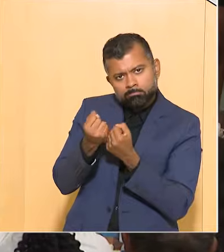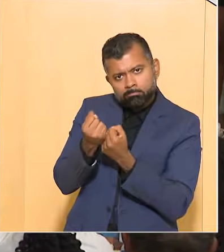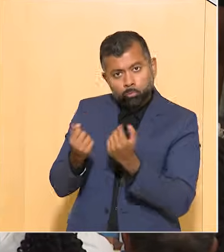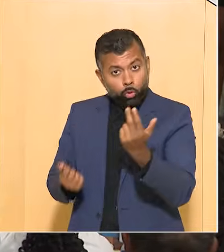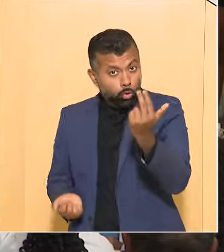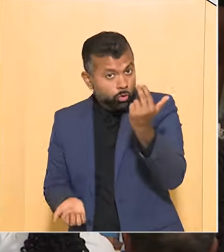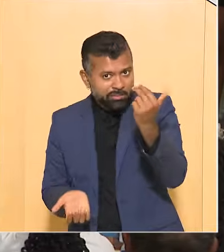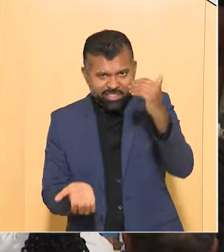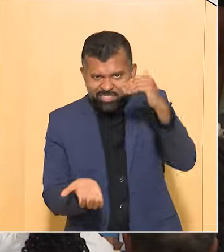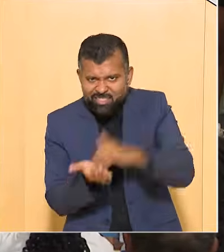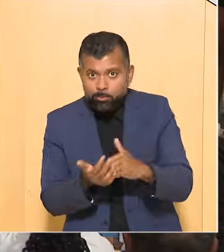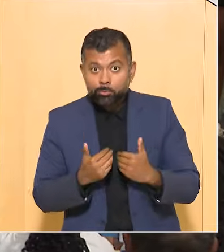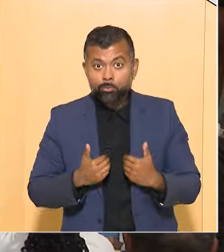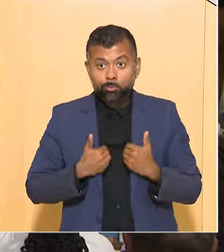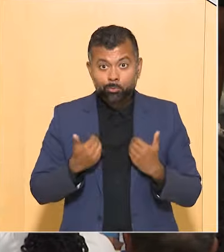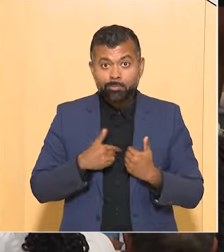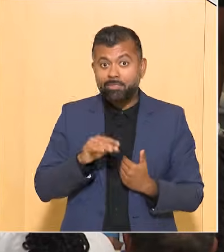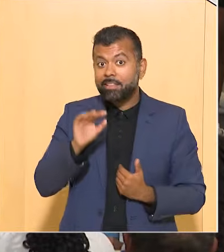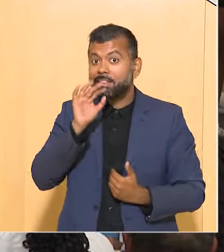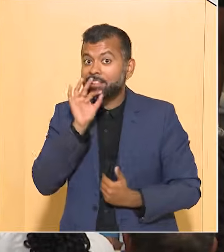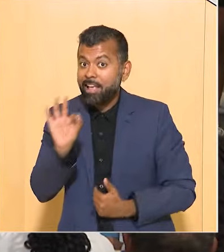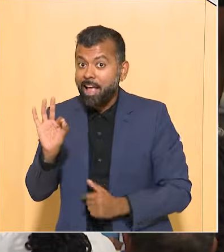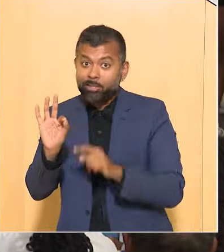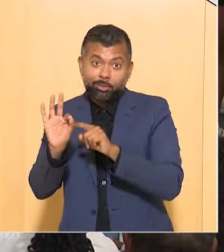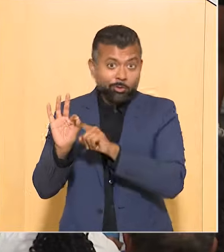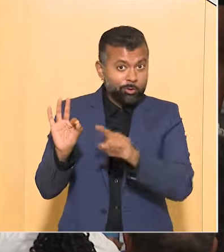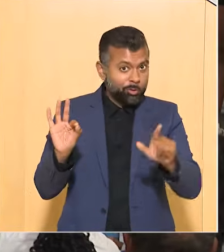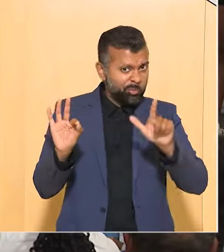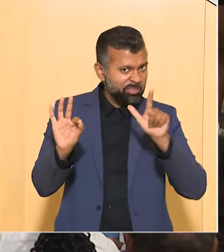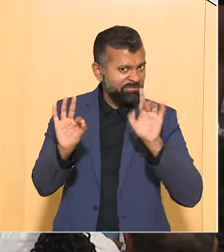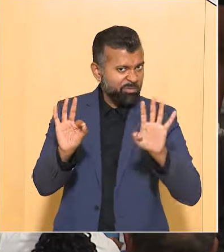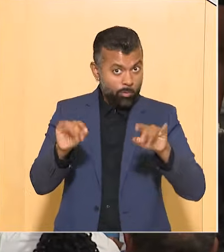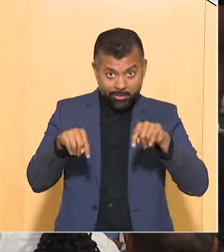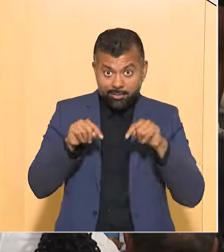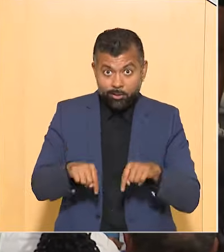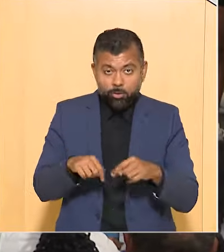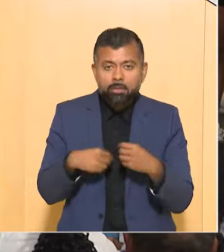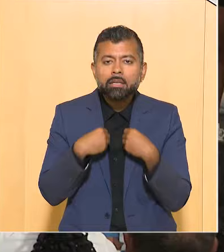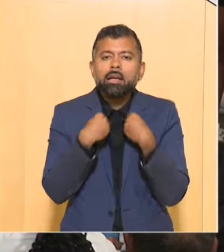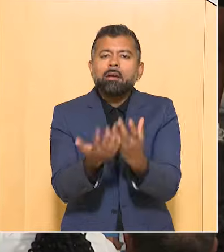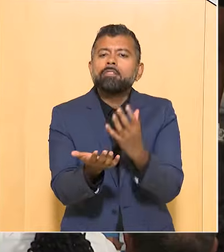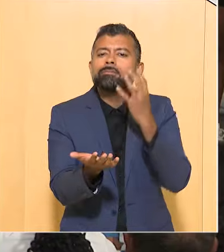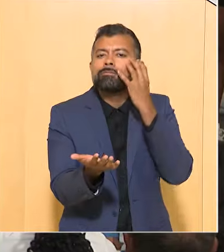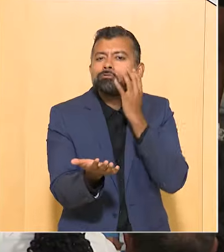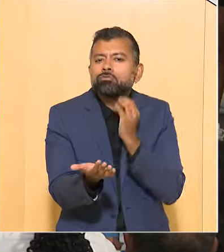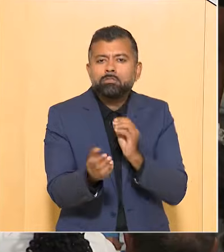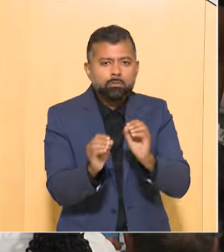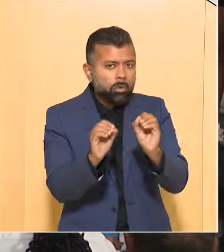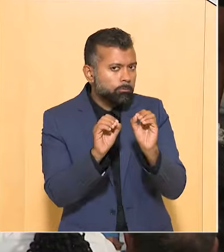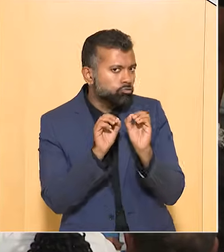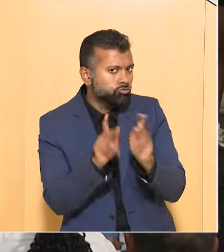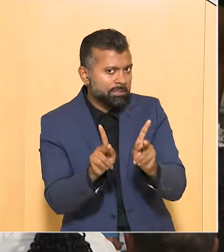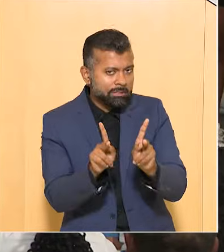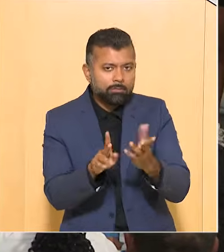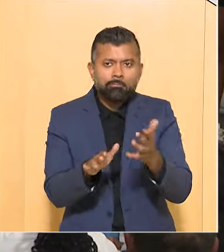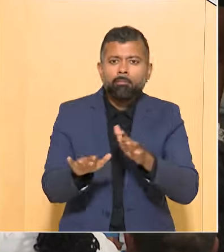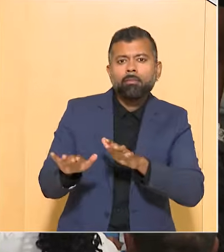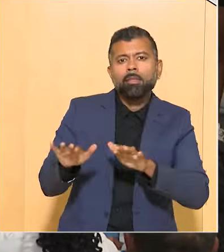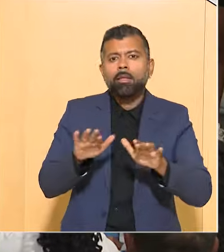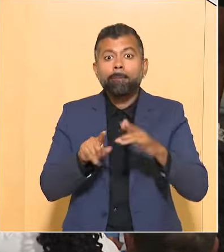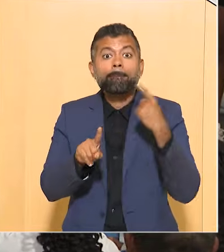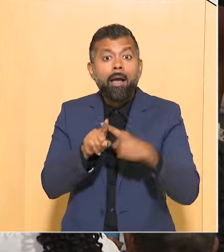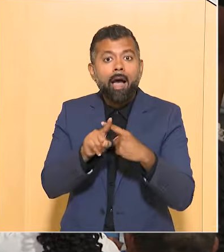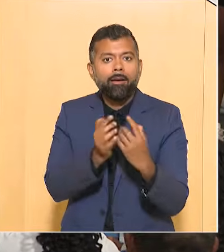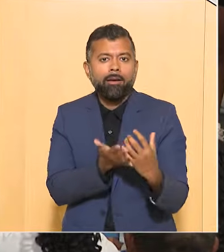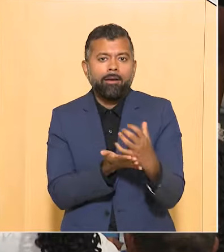providing them with 6 weeks of paid hands-on experience in both the public and private sector. Like I said before,